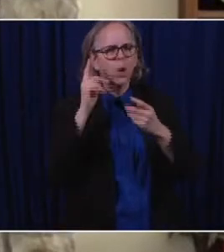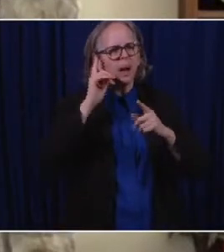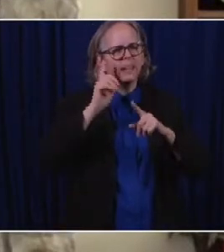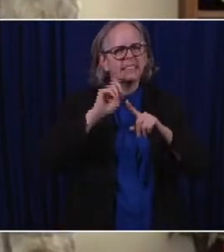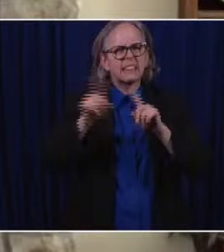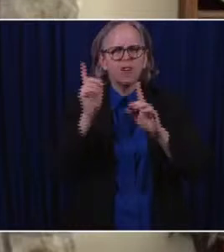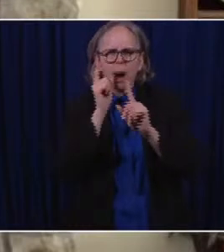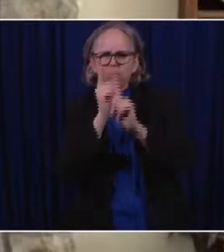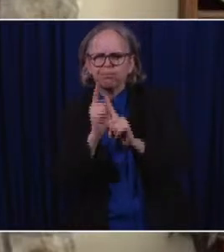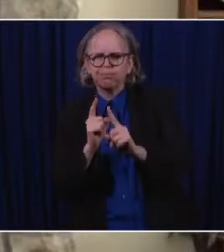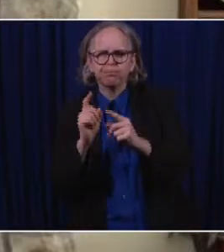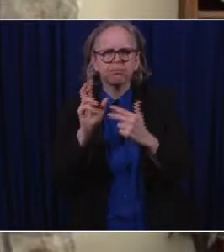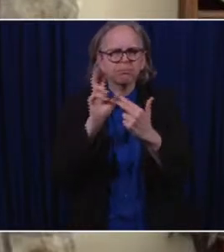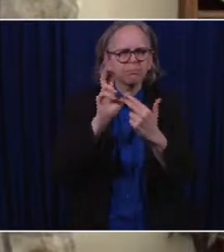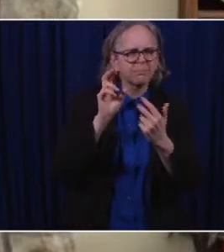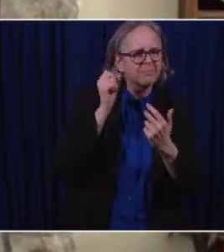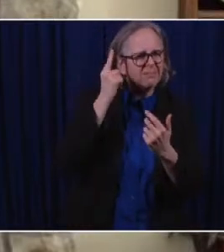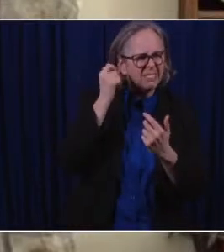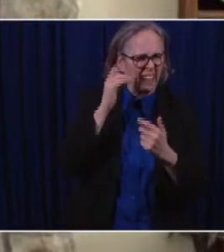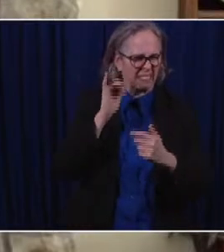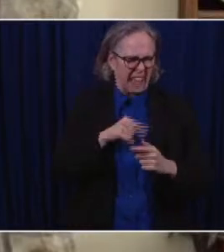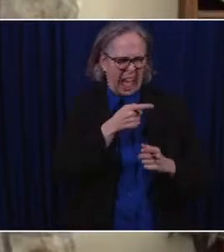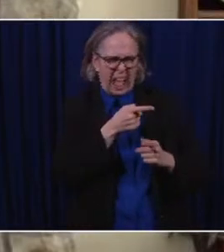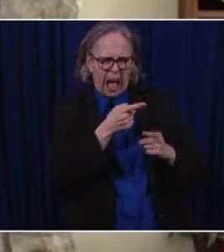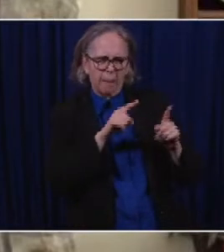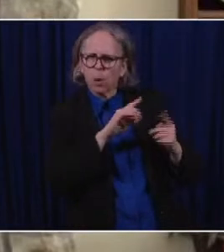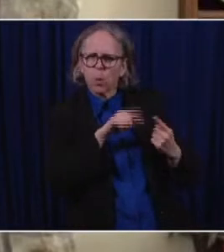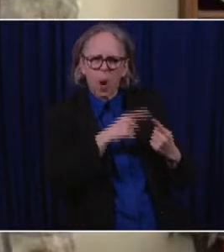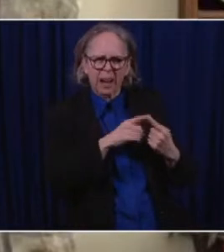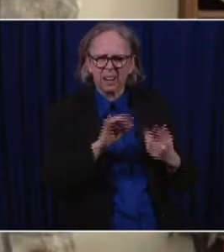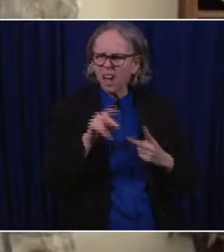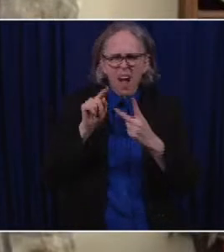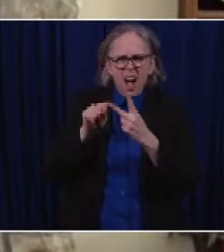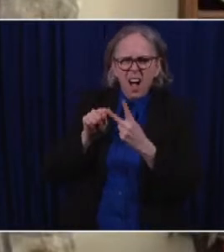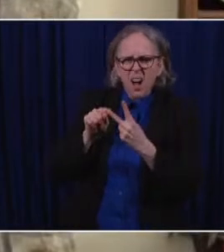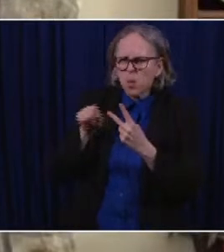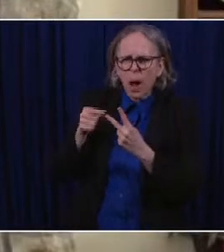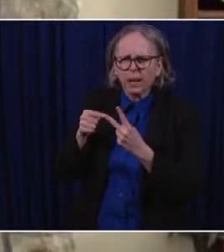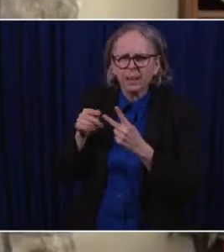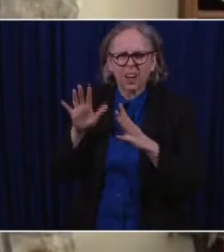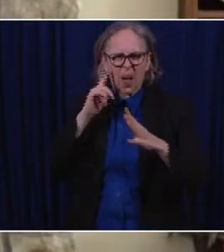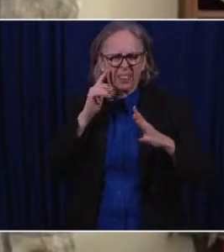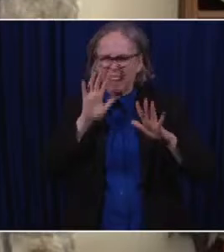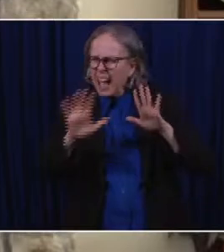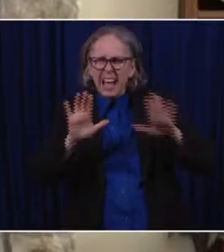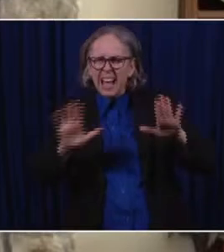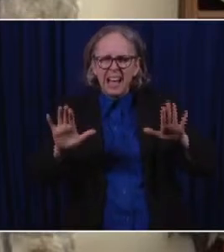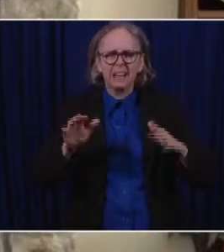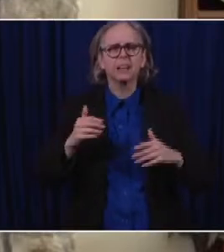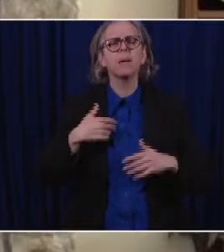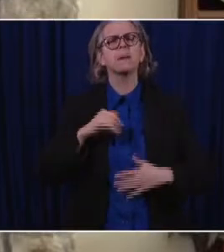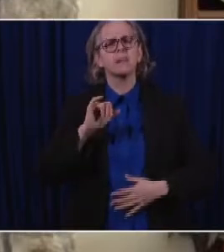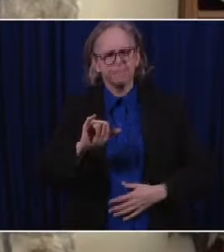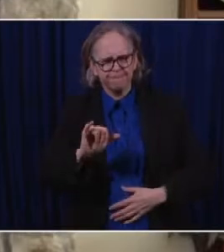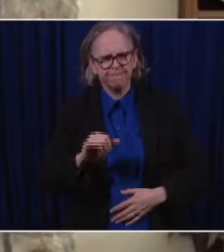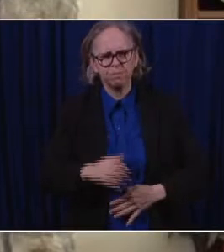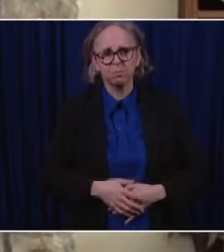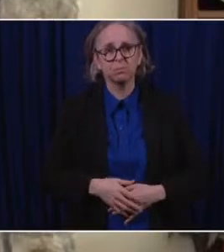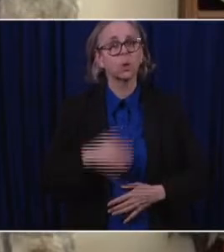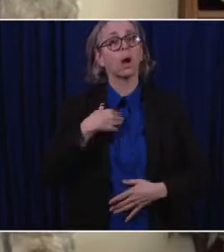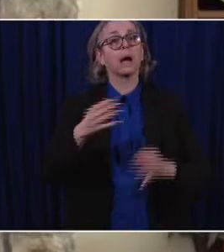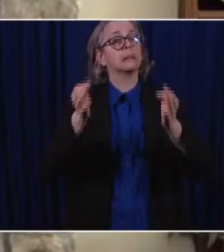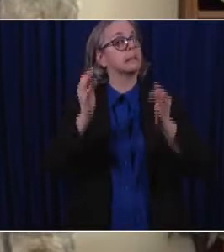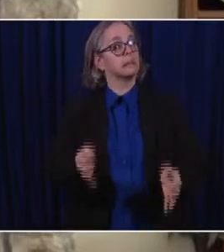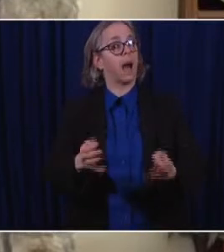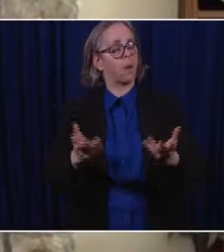can this come off? When can that come off? And we decided that the best thing to look at,